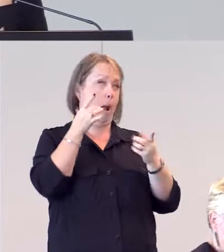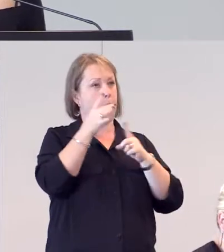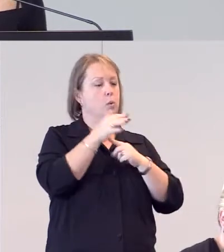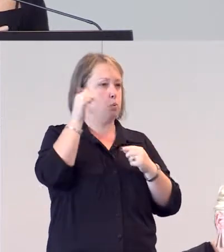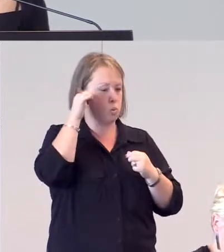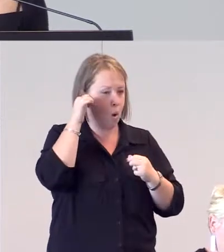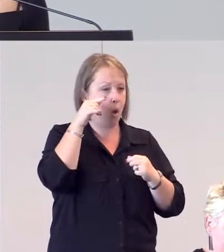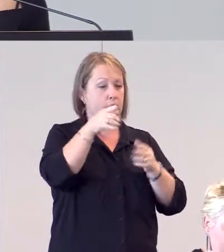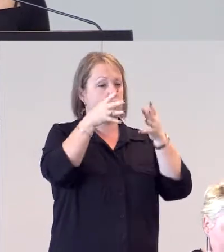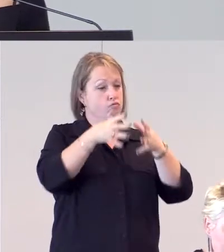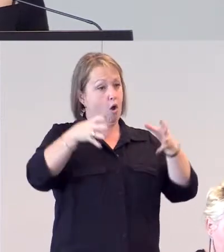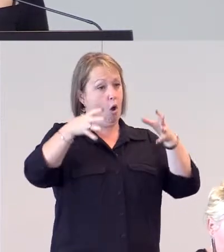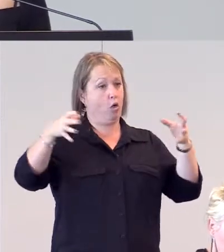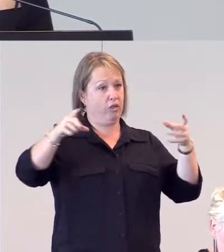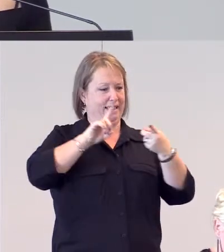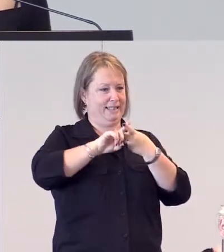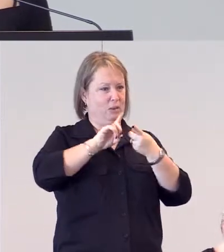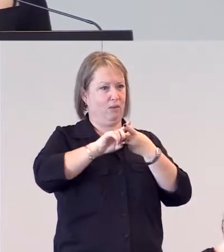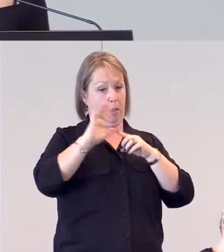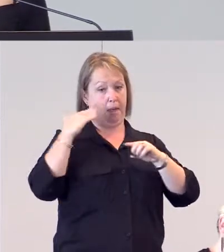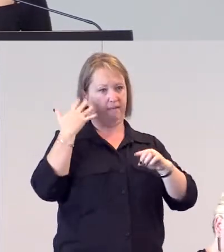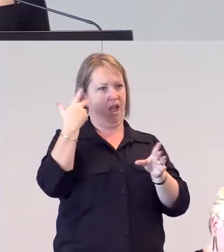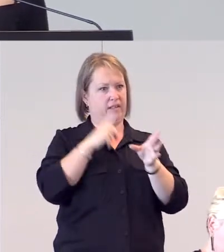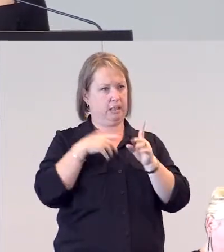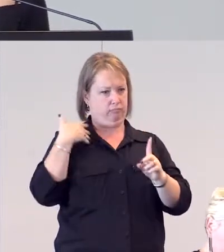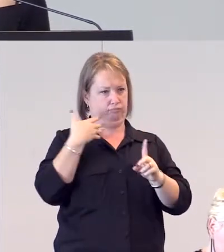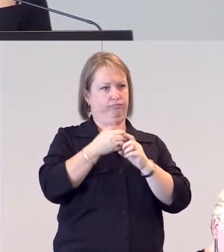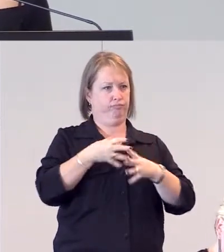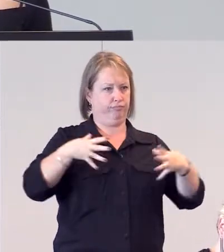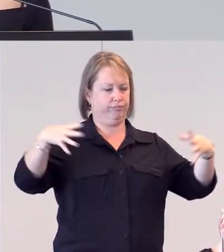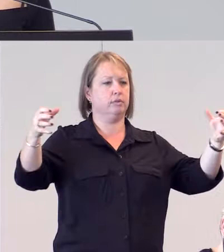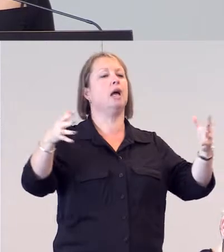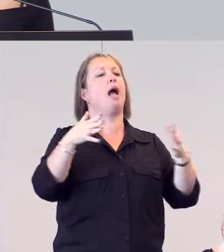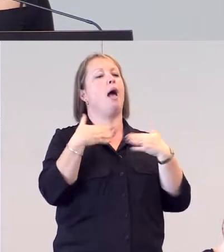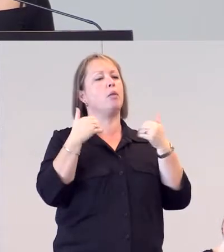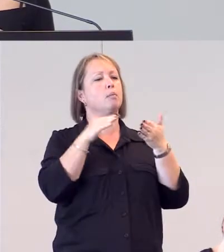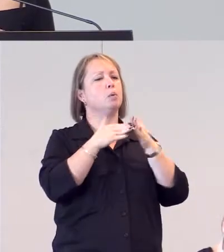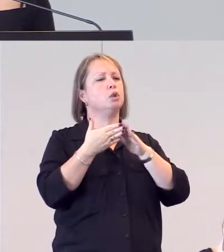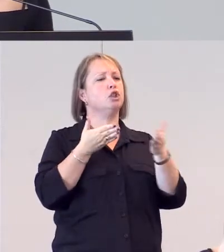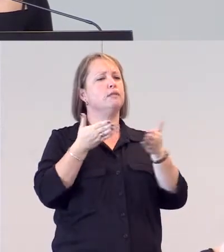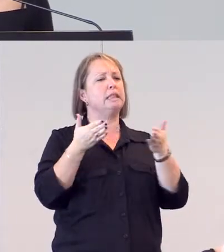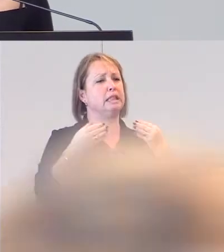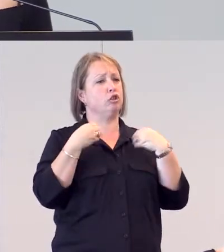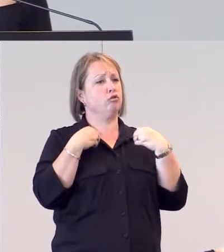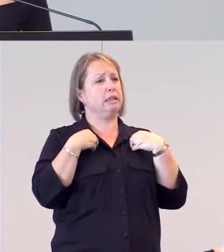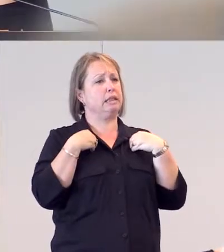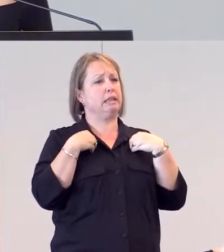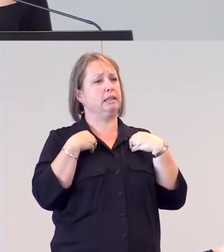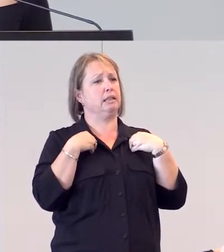know, that this growth has been continuing for the past 5 years, and the Health and Community Services industry has continued